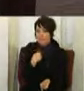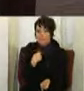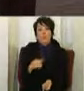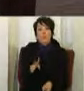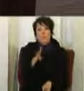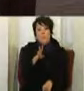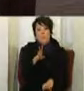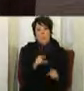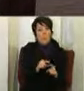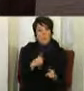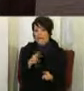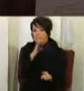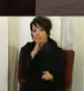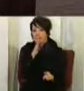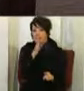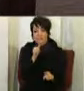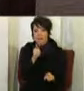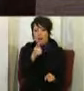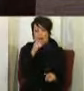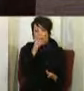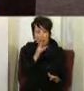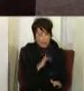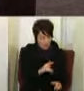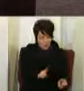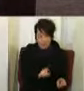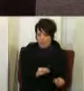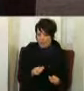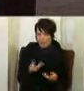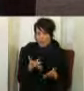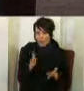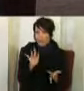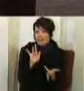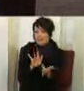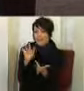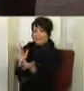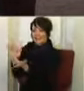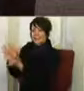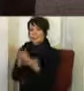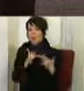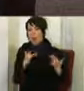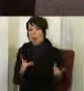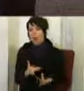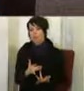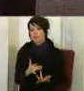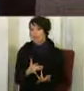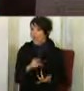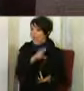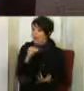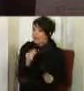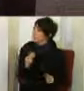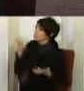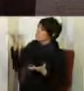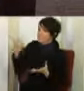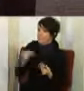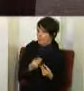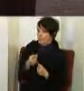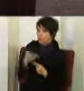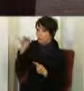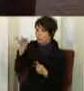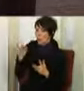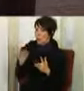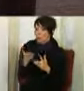day. And may the words that come from my mouth and the meditations on each and every one of our hearts, may they be ever acceptable to you. In the